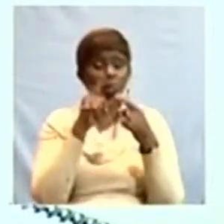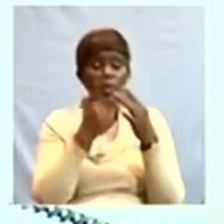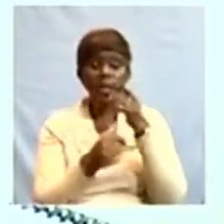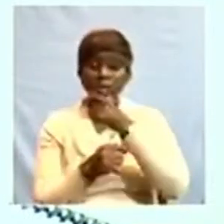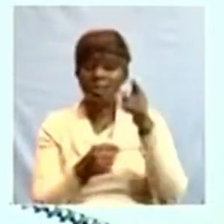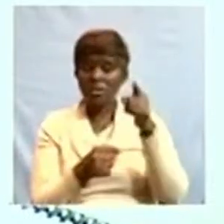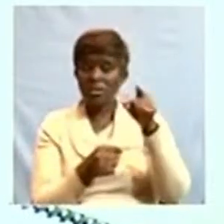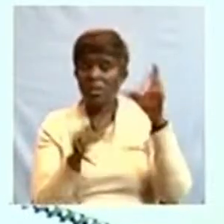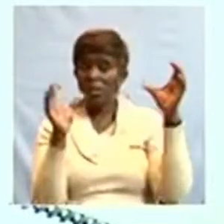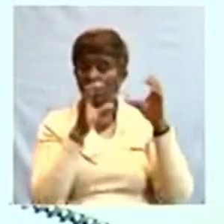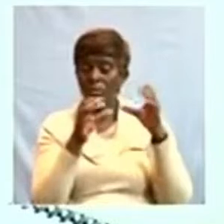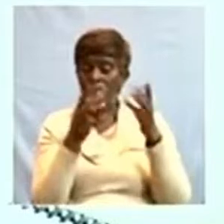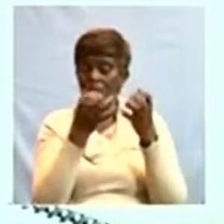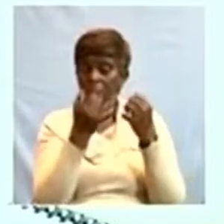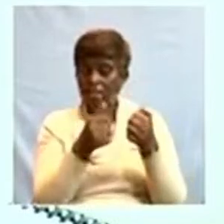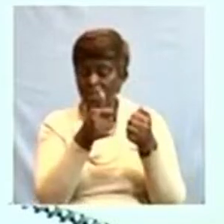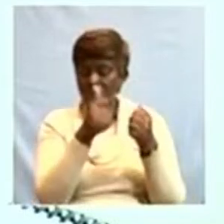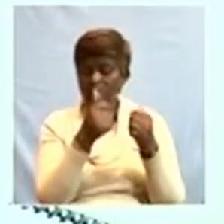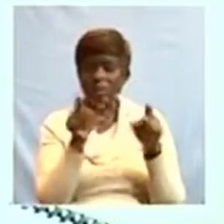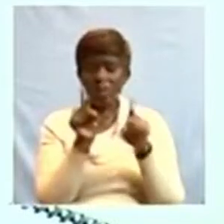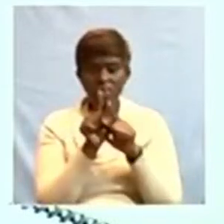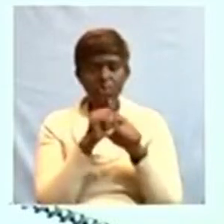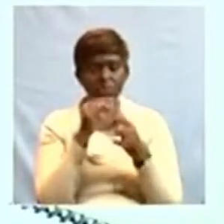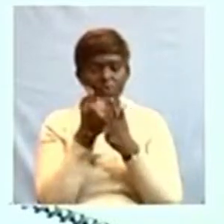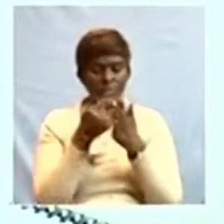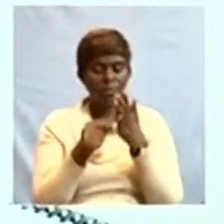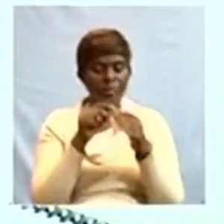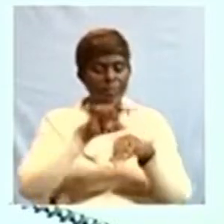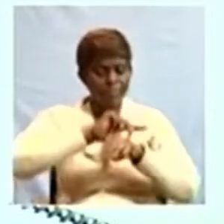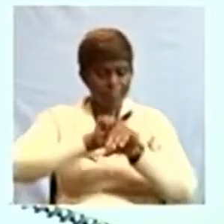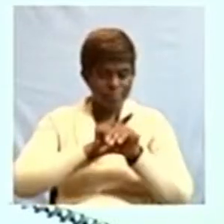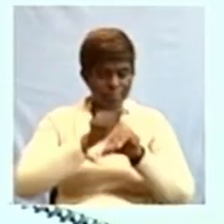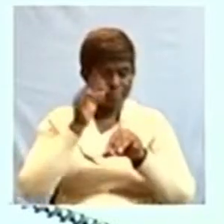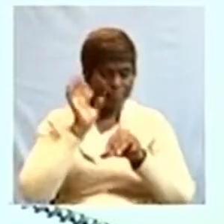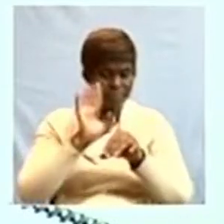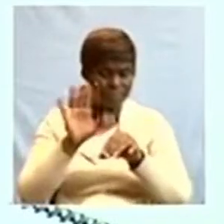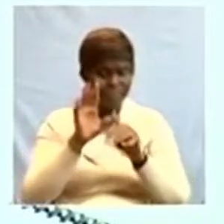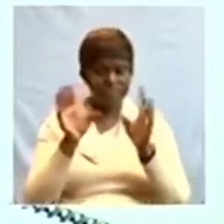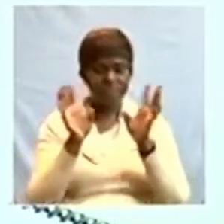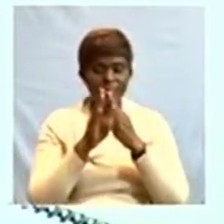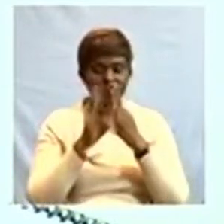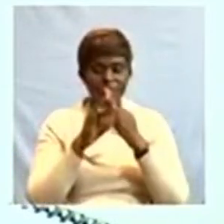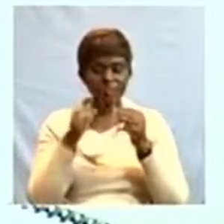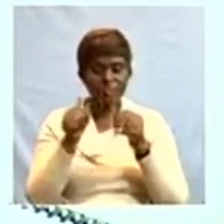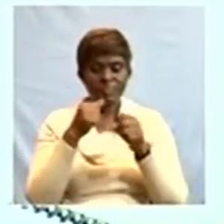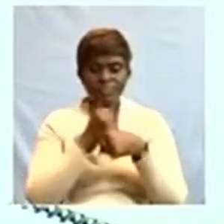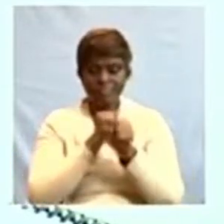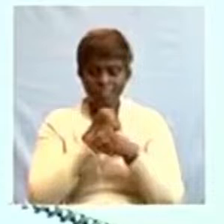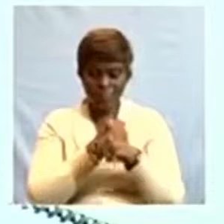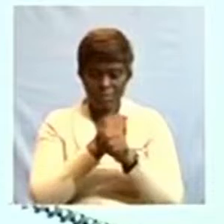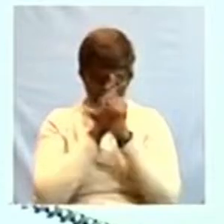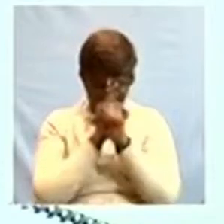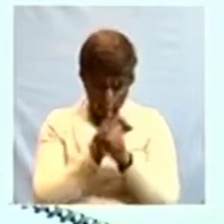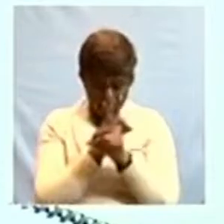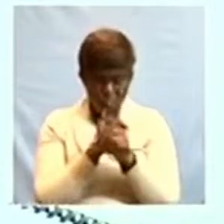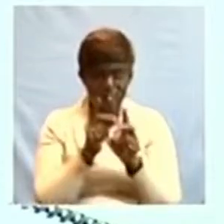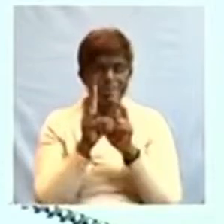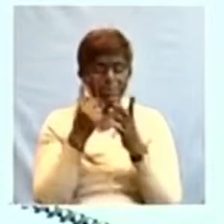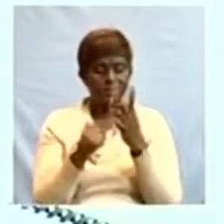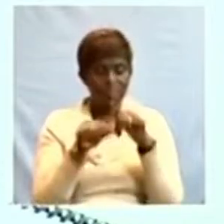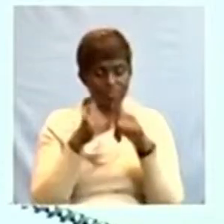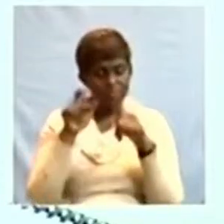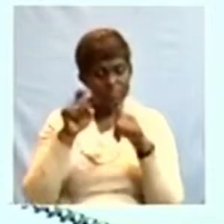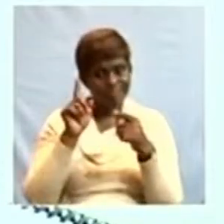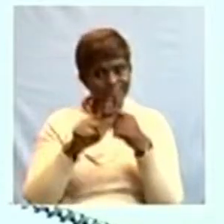the community wants are the minutes of the meetings where they make these decisions. So we would need